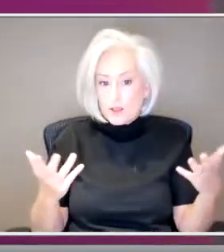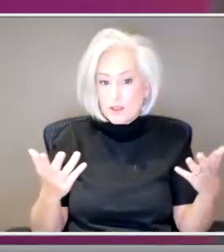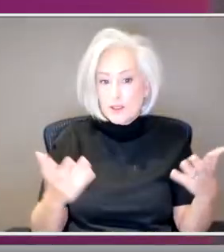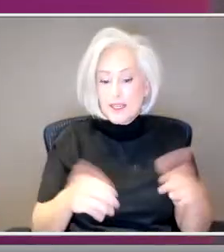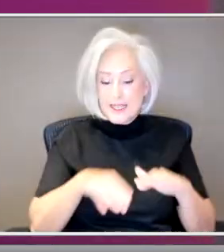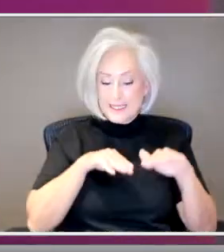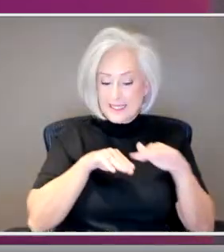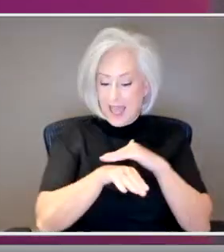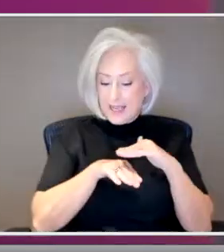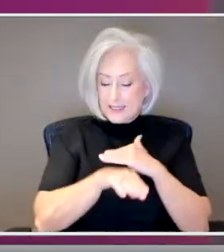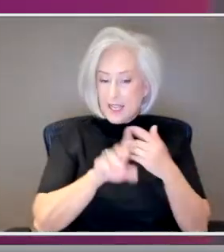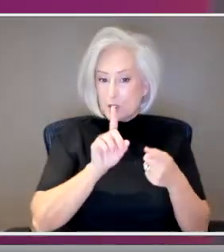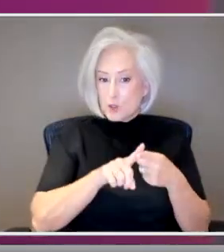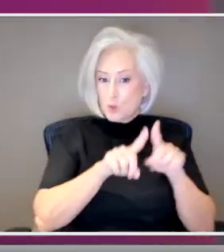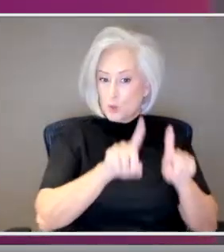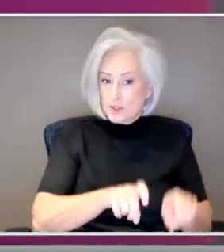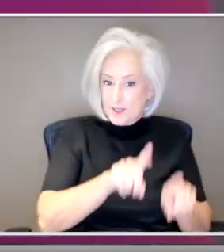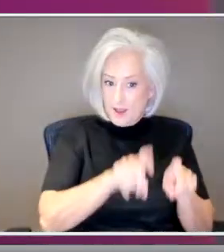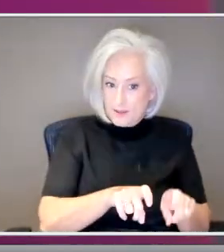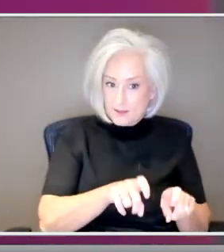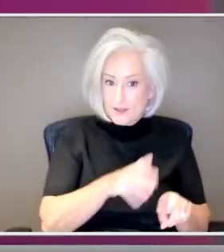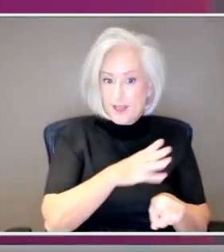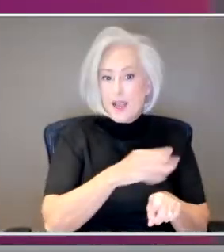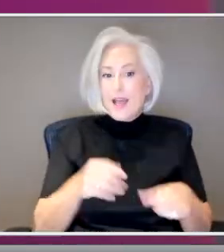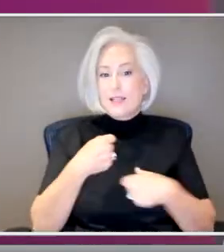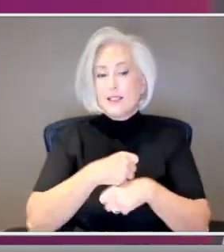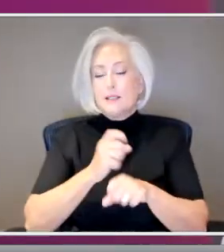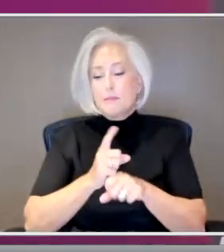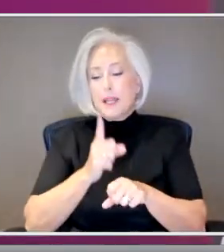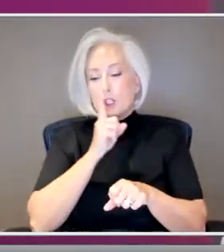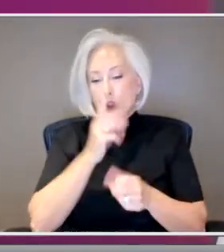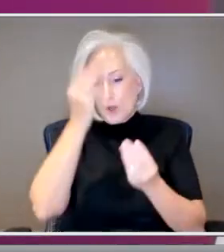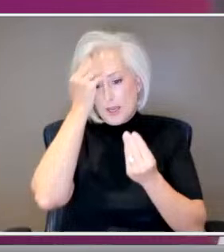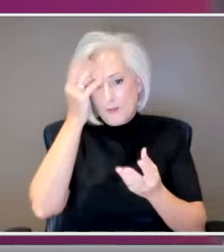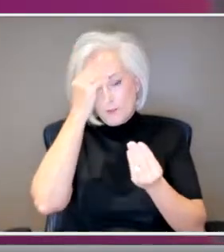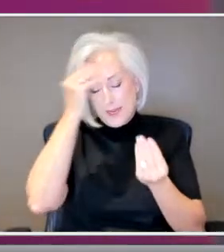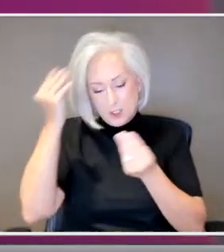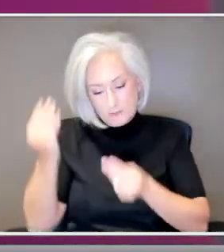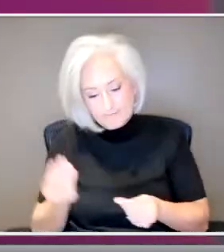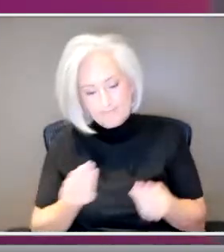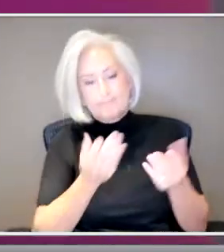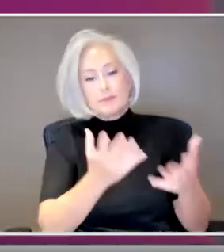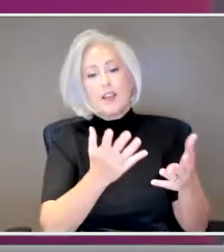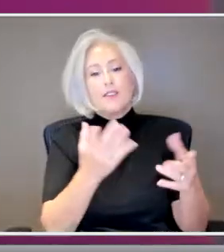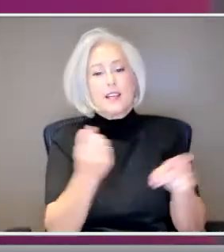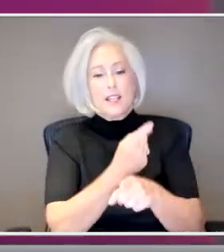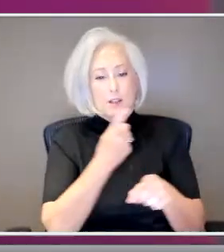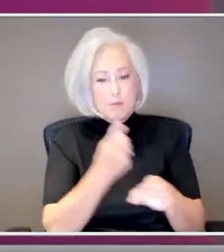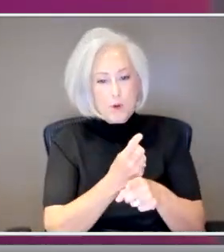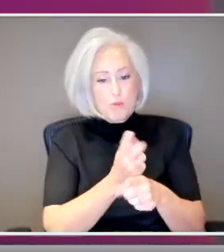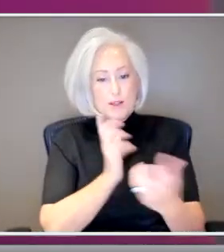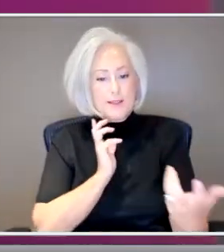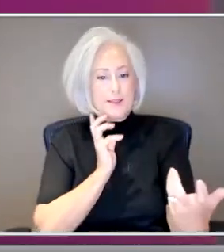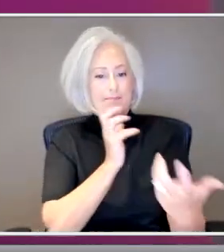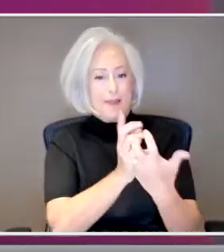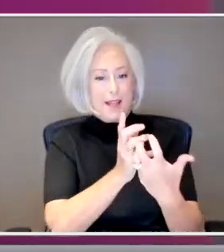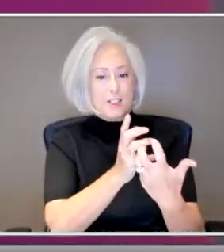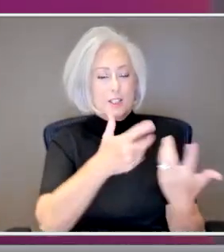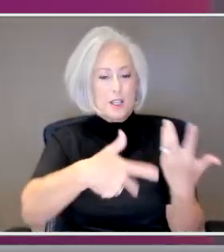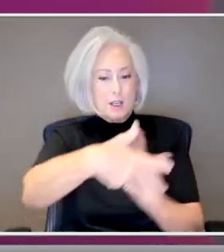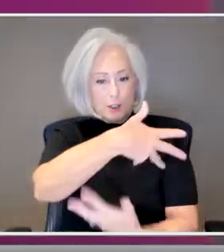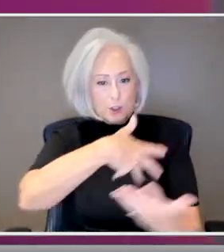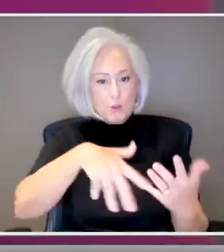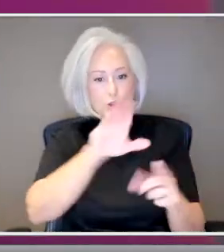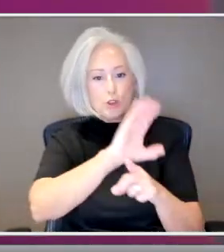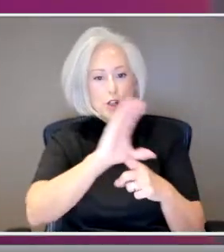and also making sure it's delivered in a culturally, socially appropriate manner. Right. And that's the balance